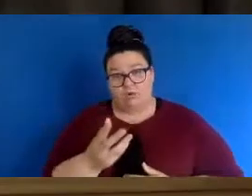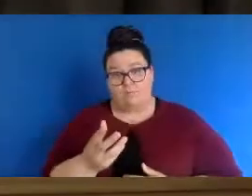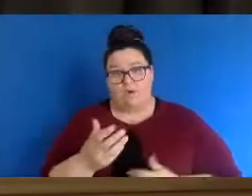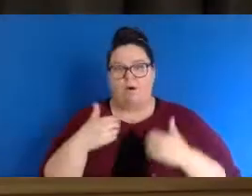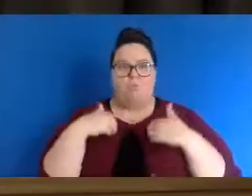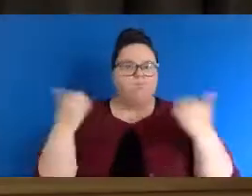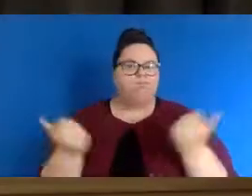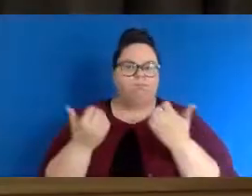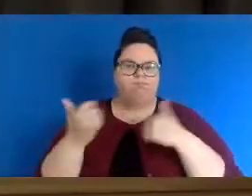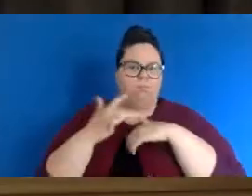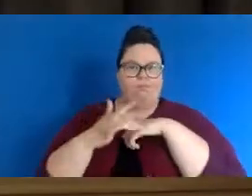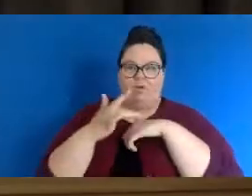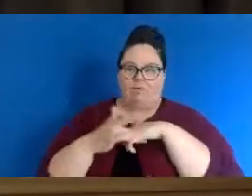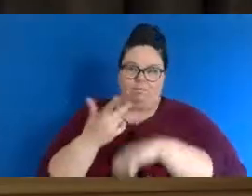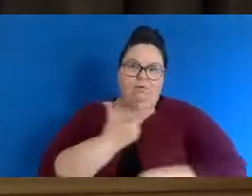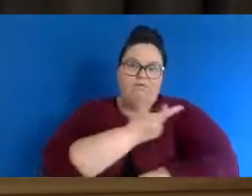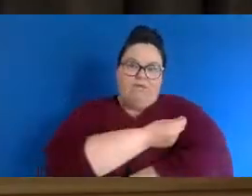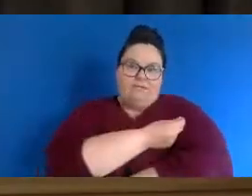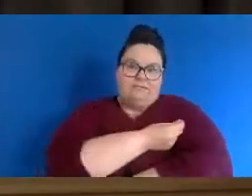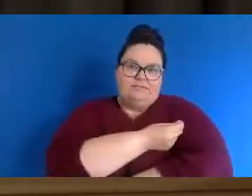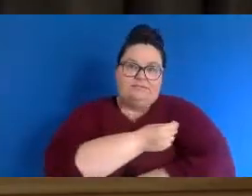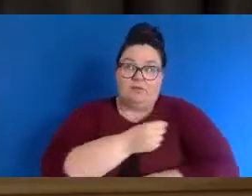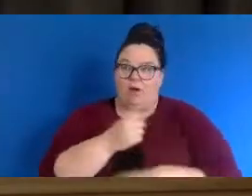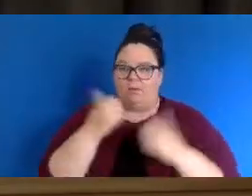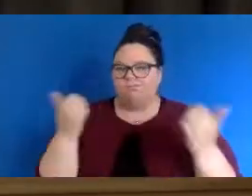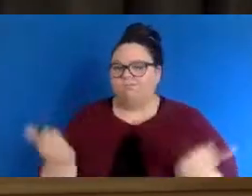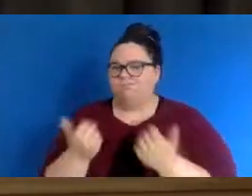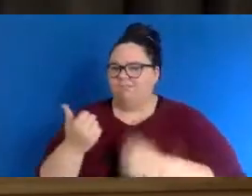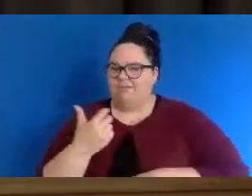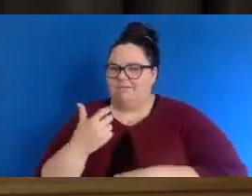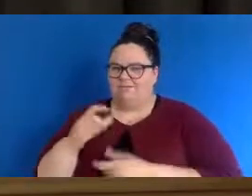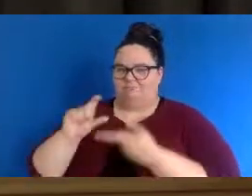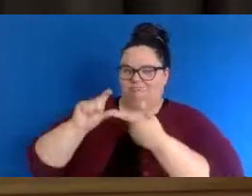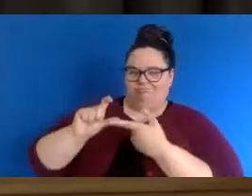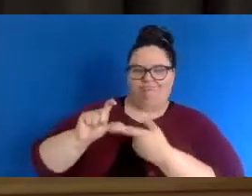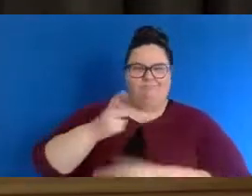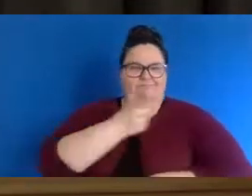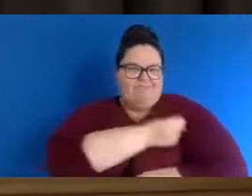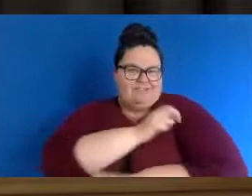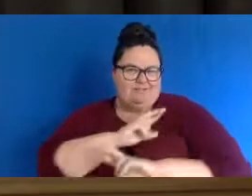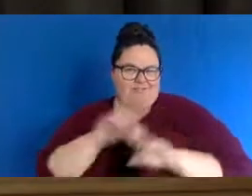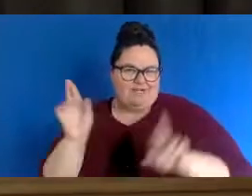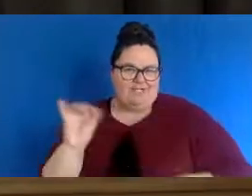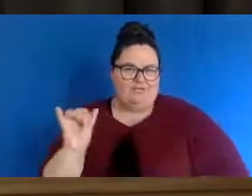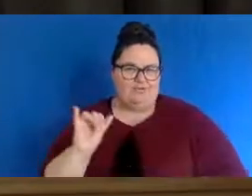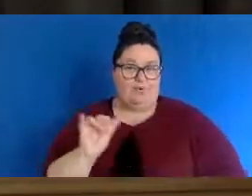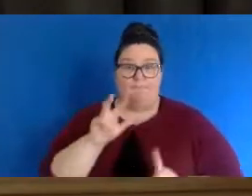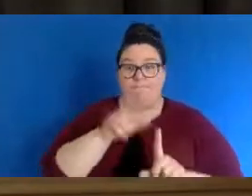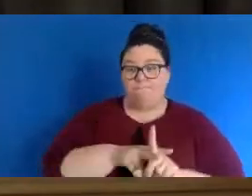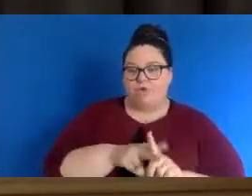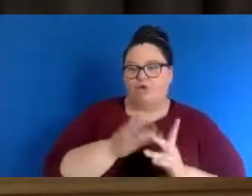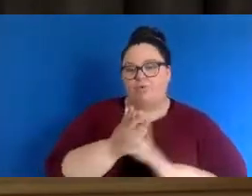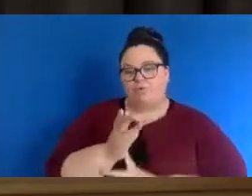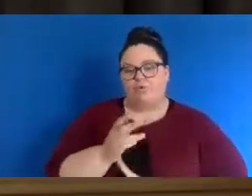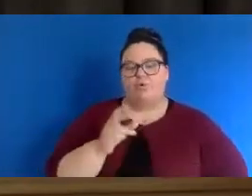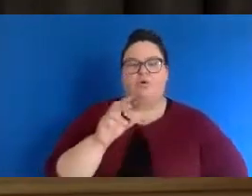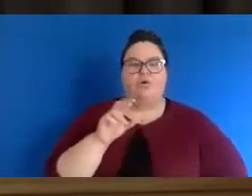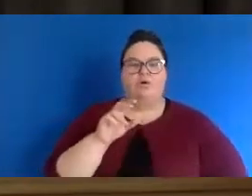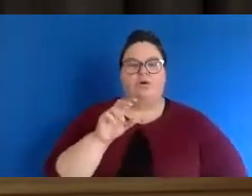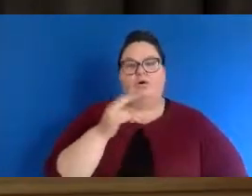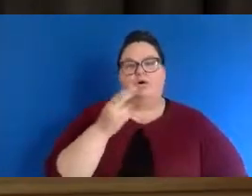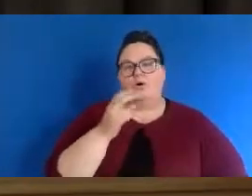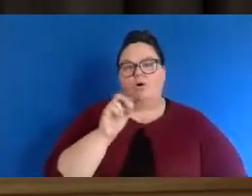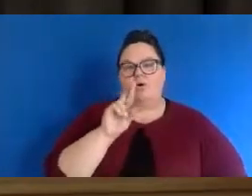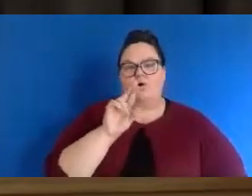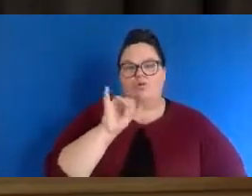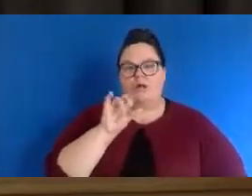of availability and no shortage of vaccines. You can book an appointment through Horizon and Vitalite Health Network clinics